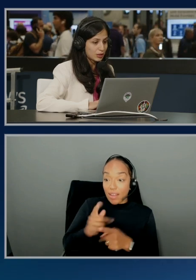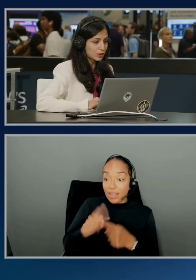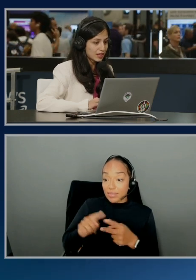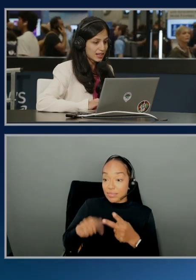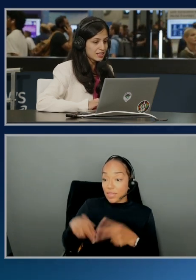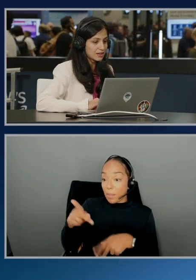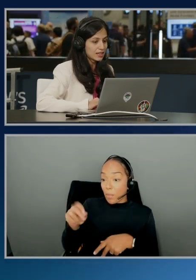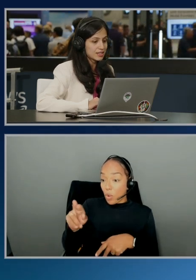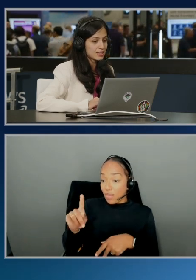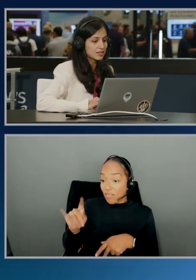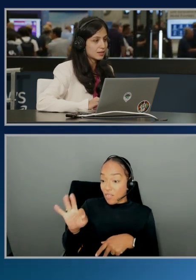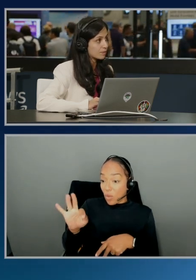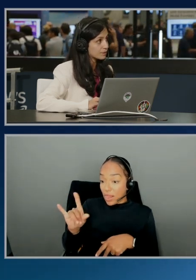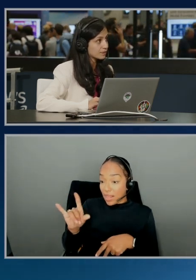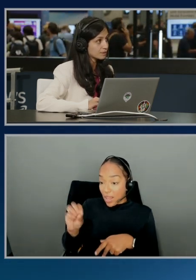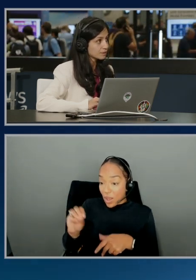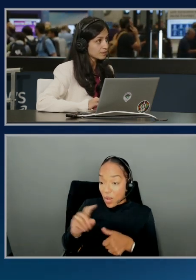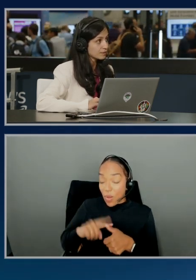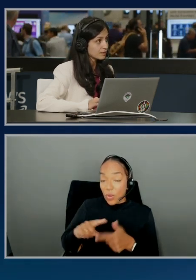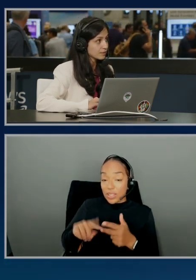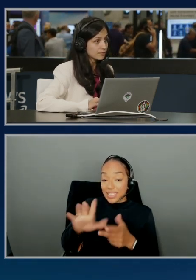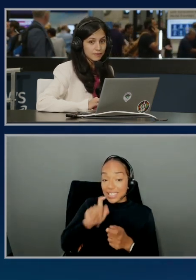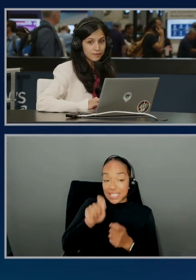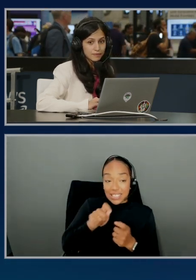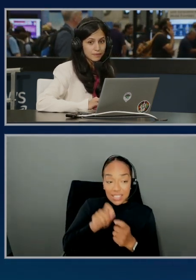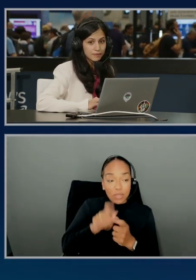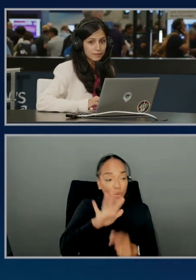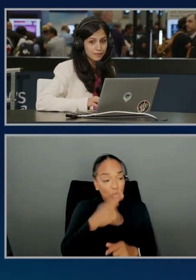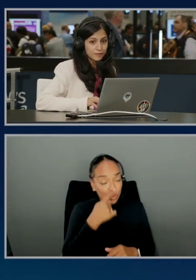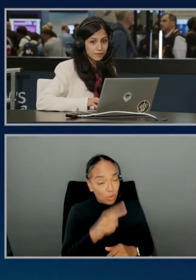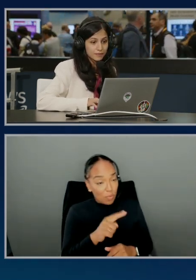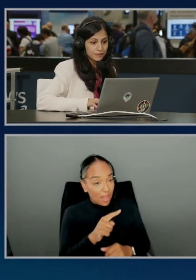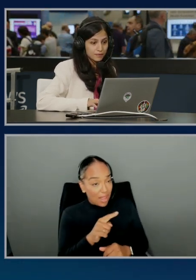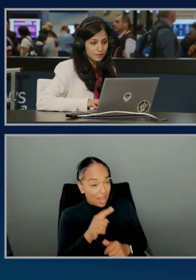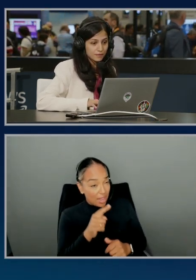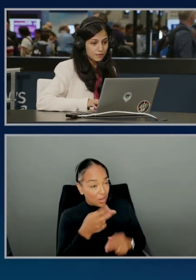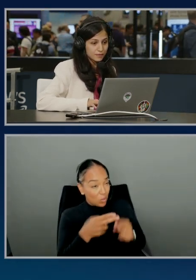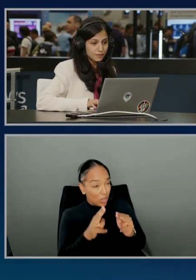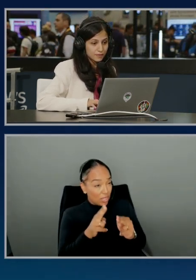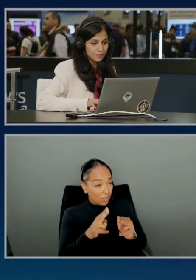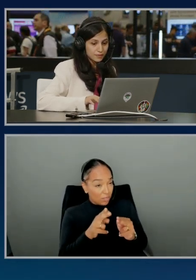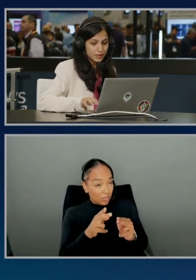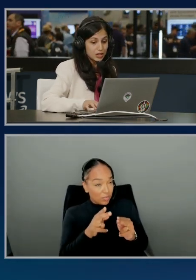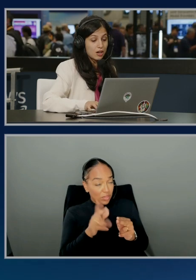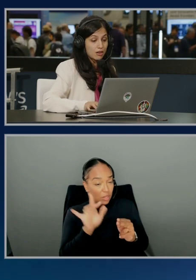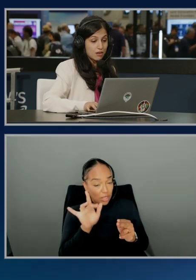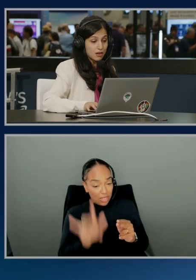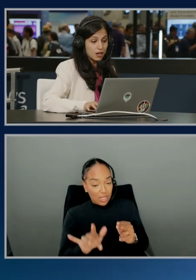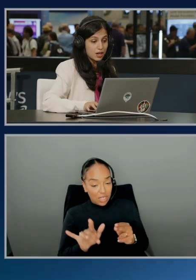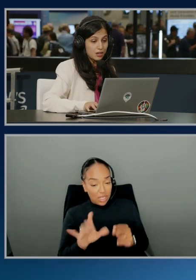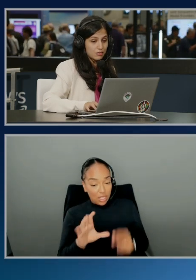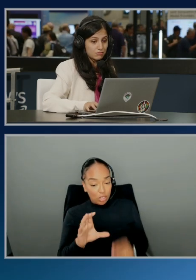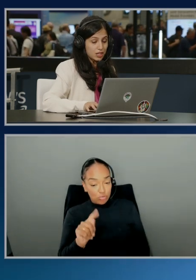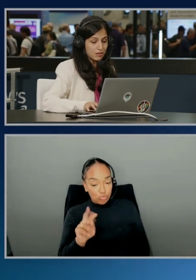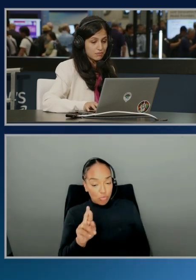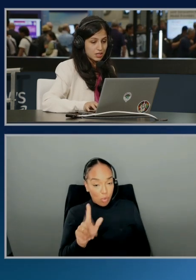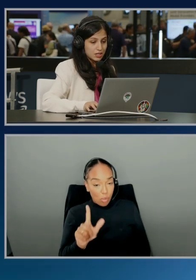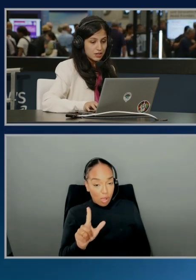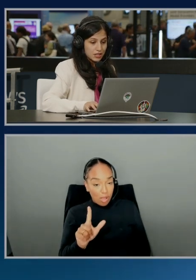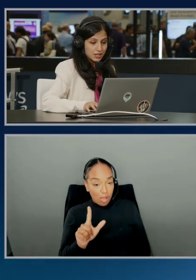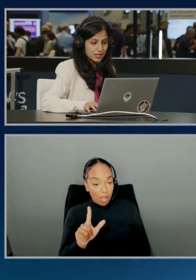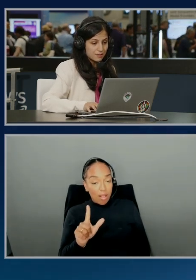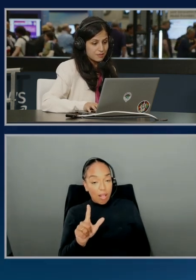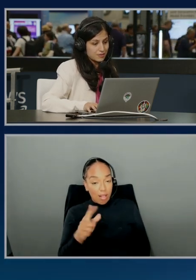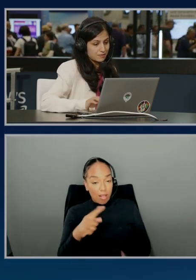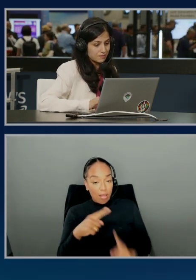now, what we're looking at is... Do you mind, real quick, sorry, can you maybe Control Plus, make the font size a little bit bigger? Okay. Oh, there